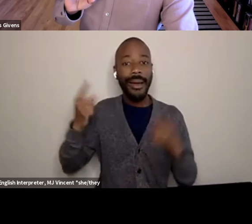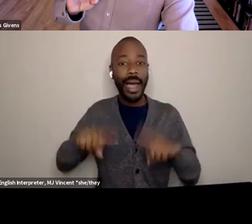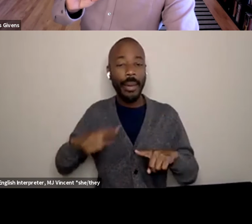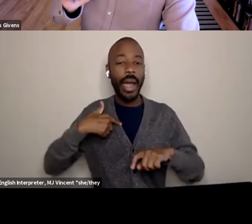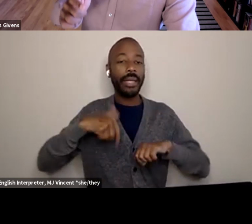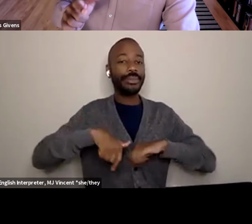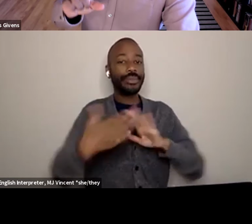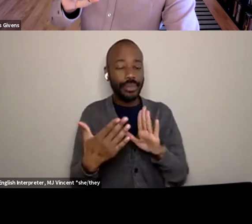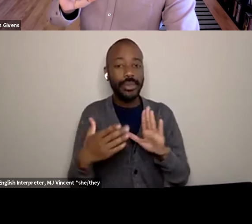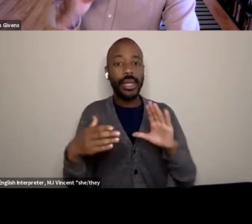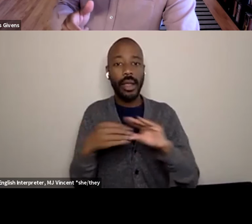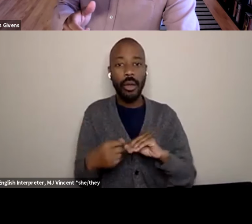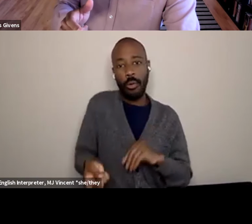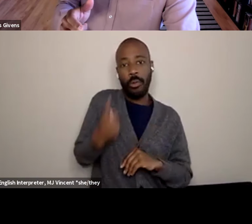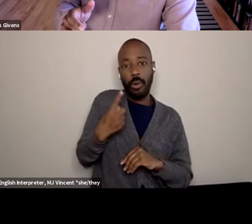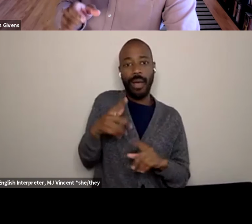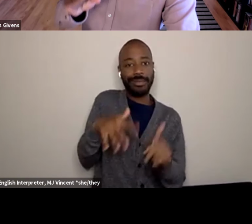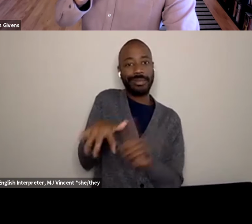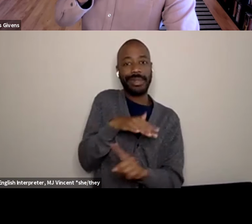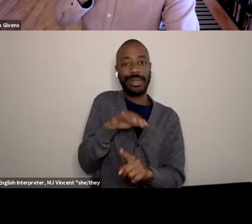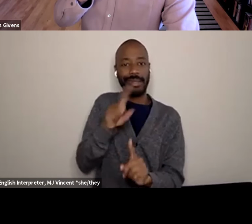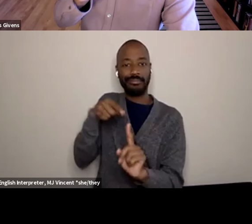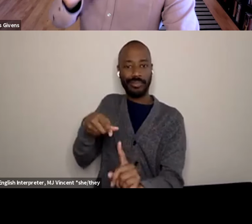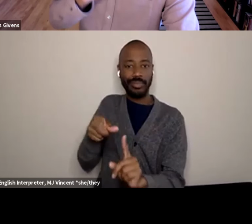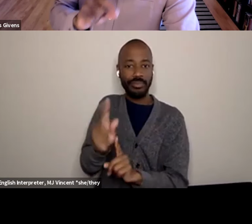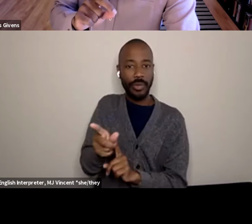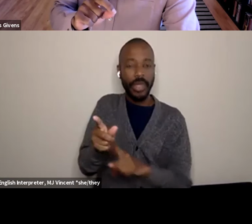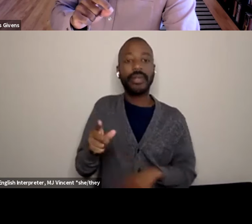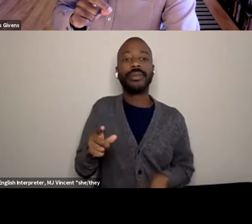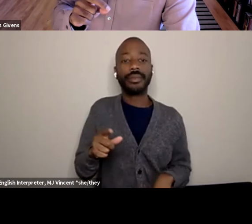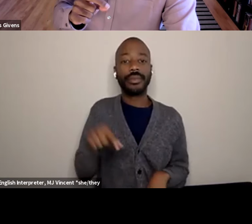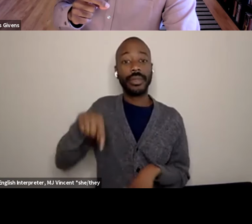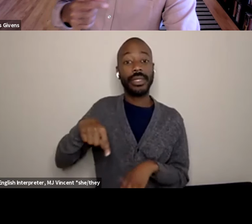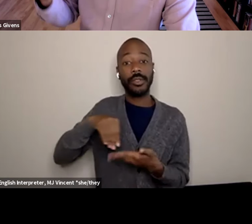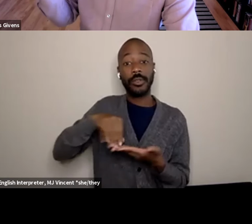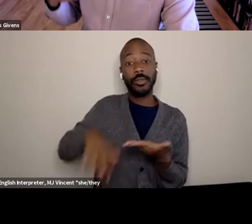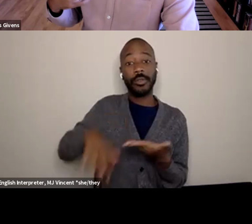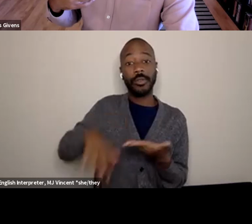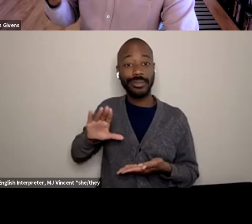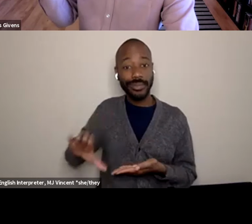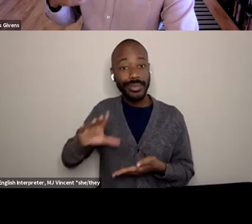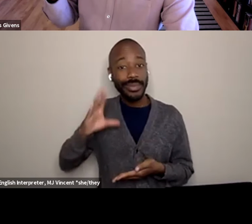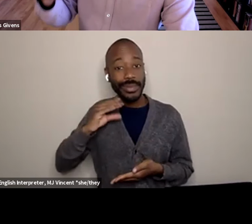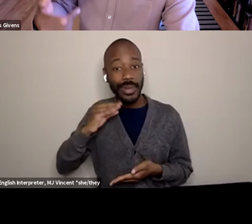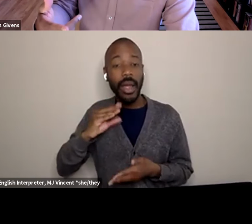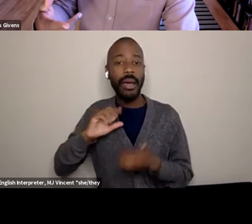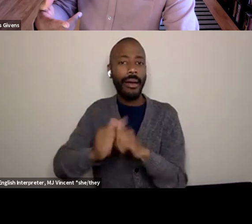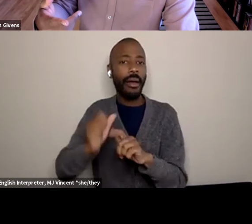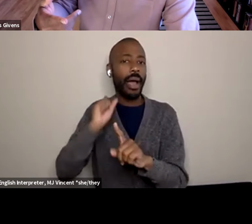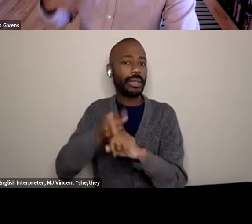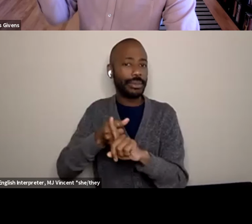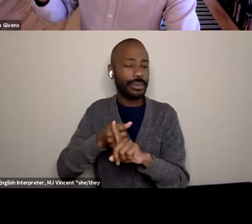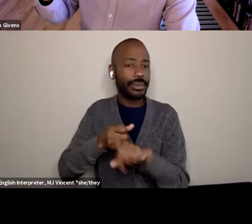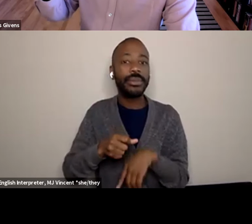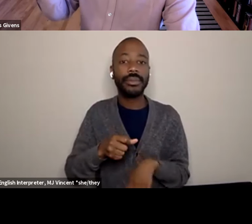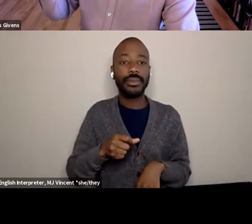you know, one scene in this particular moment in this student's experience impacted him, the fact that he saw that,